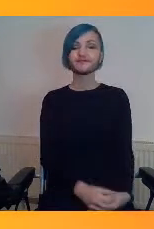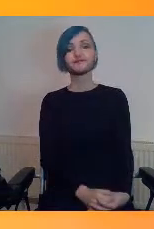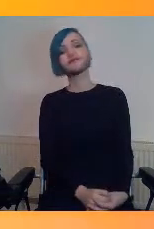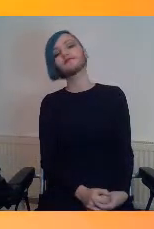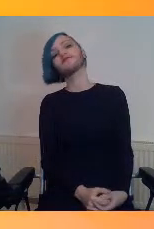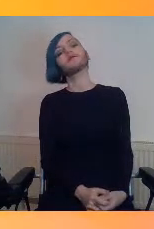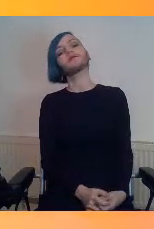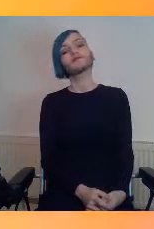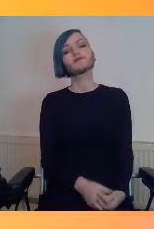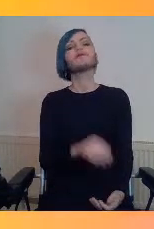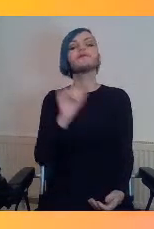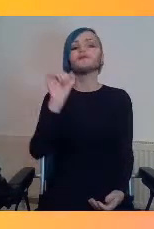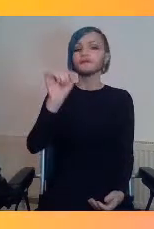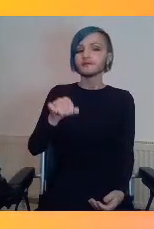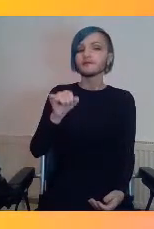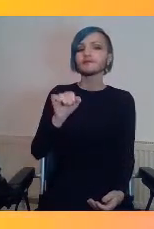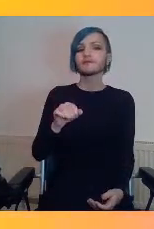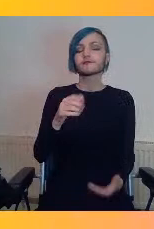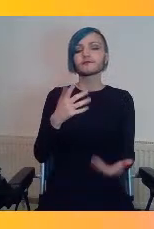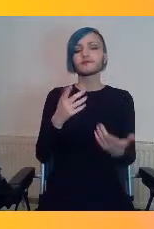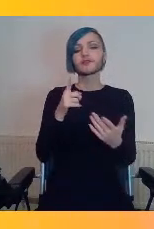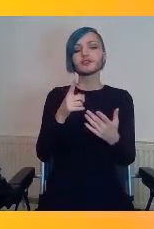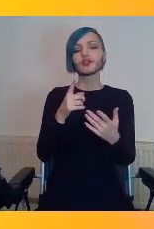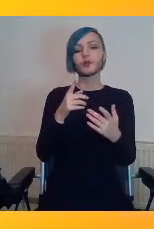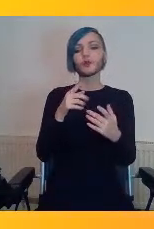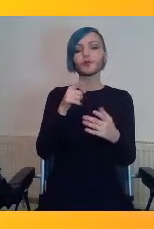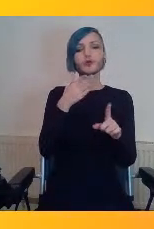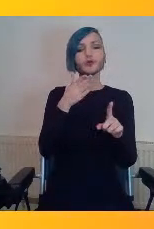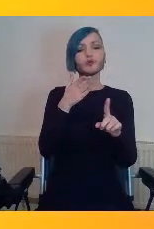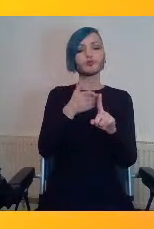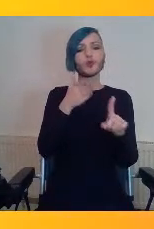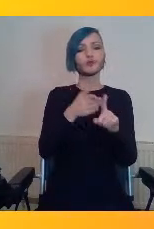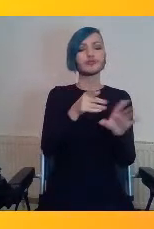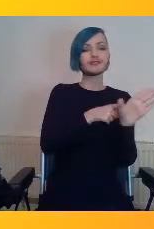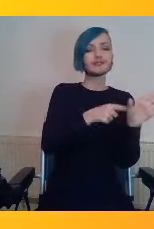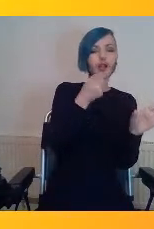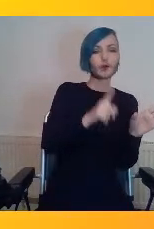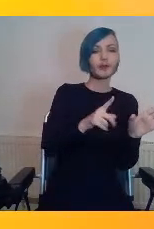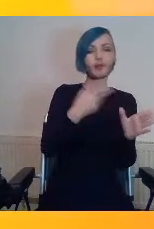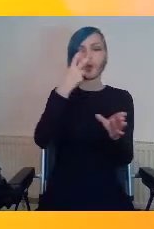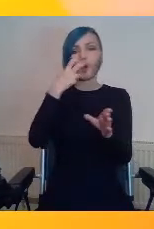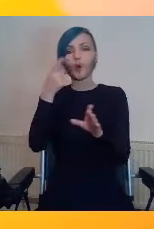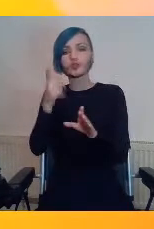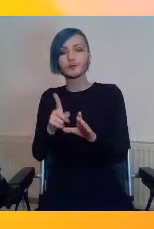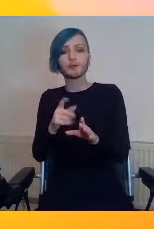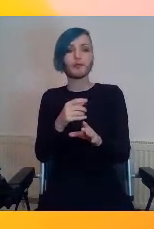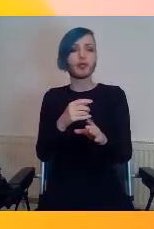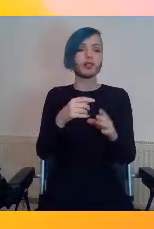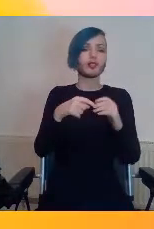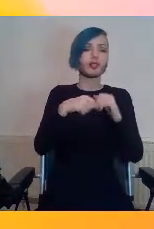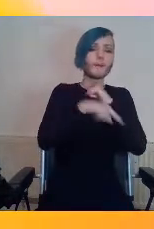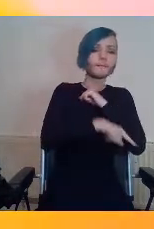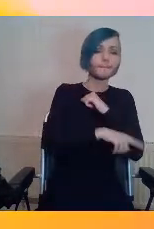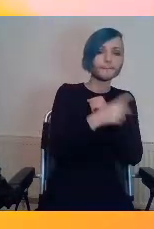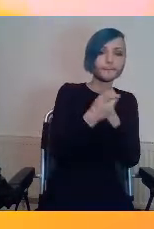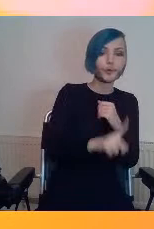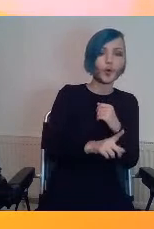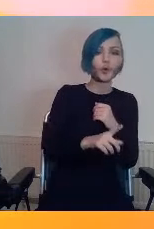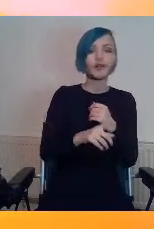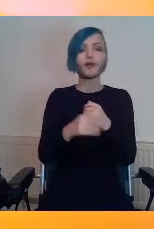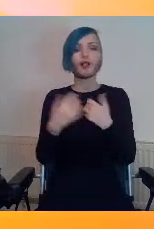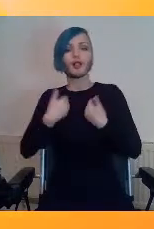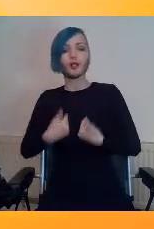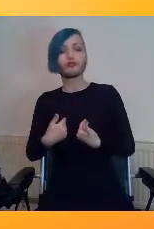of, like, demographics, do you notice something different with younger people, older people, poorer people, richer people, more educated and less,